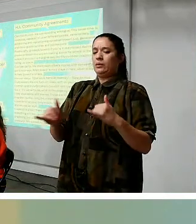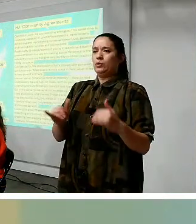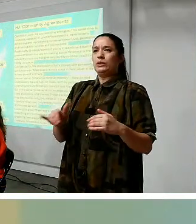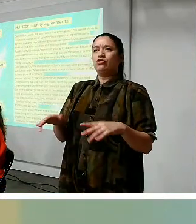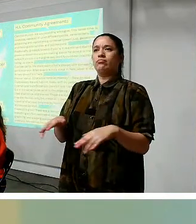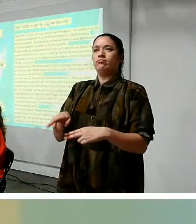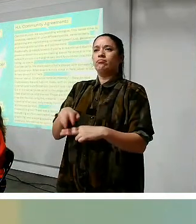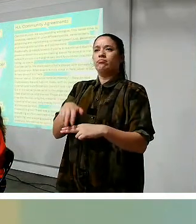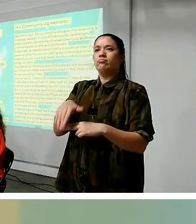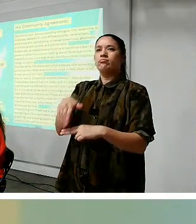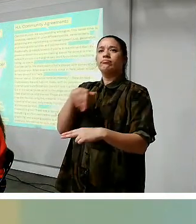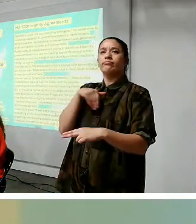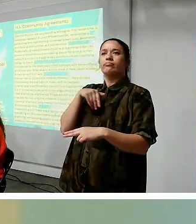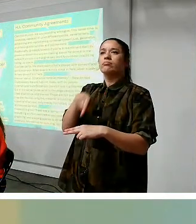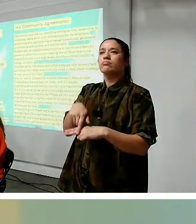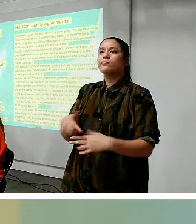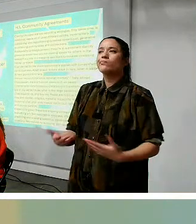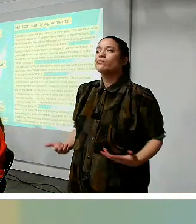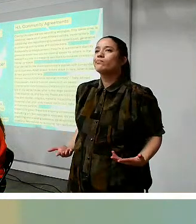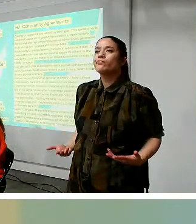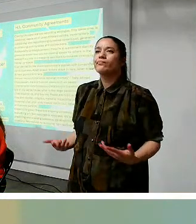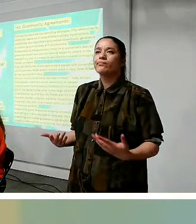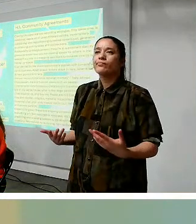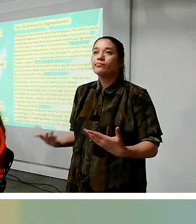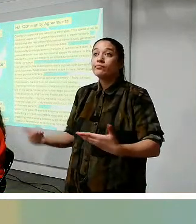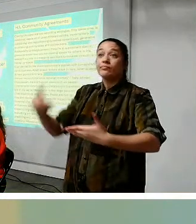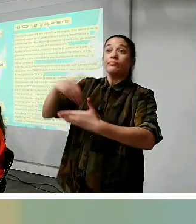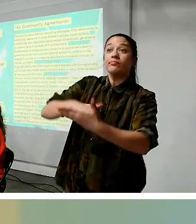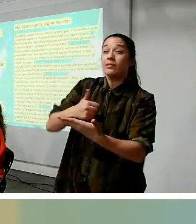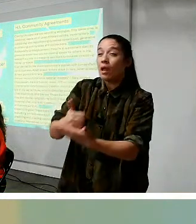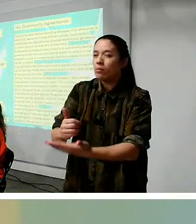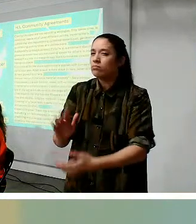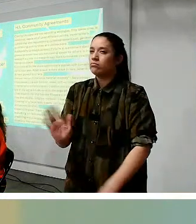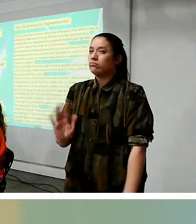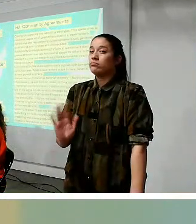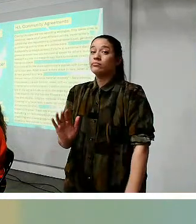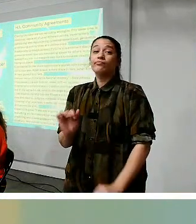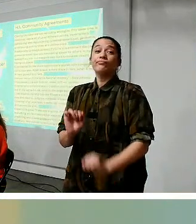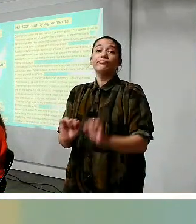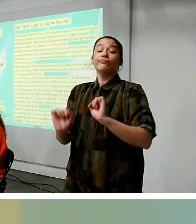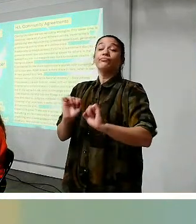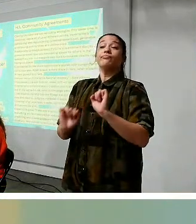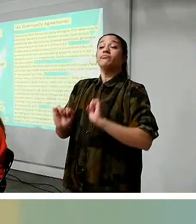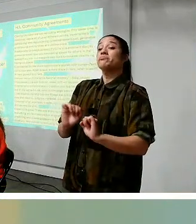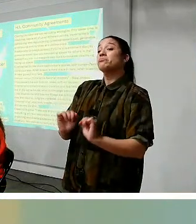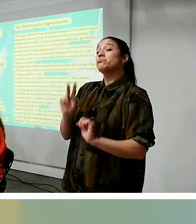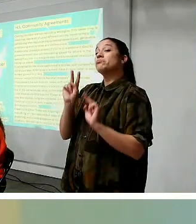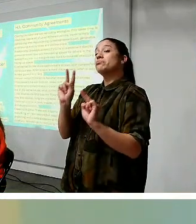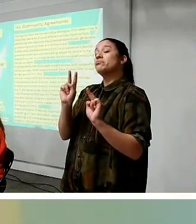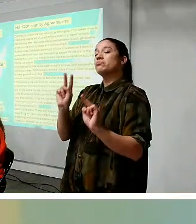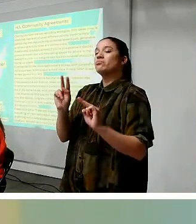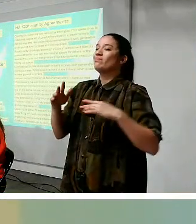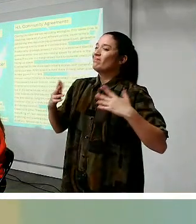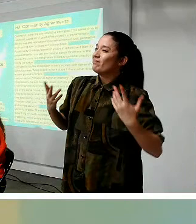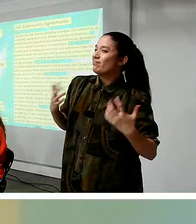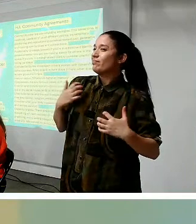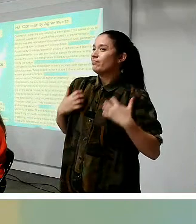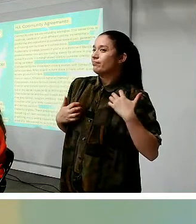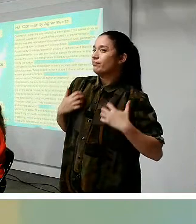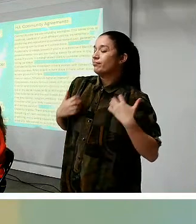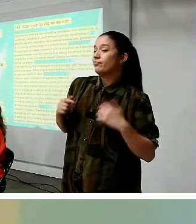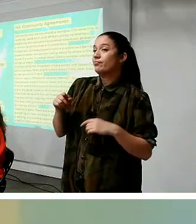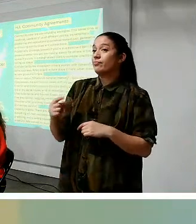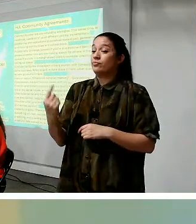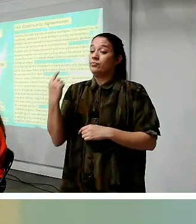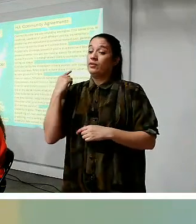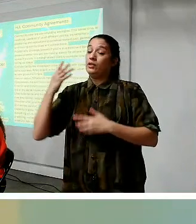terrible things are being done in our names. And one of the terrible things that she named in 1989 is